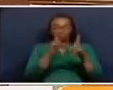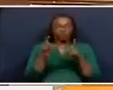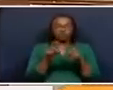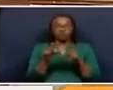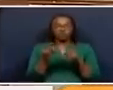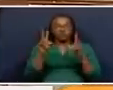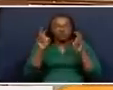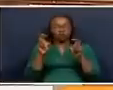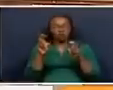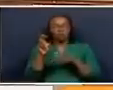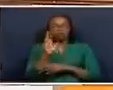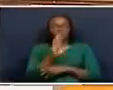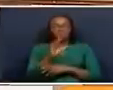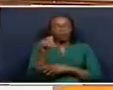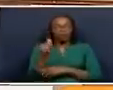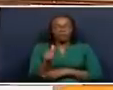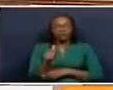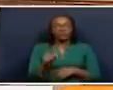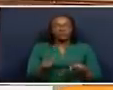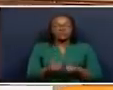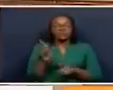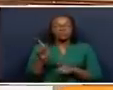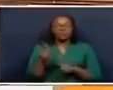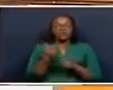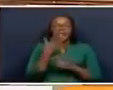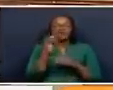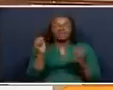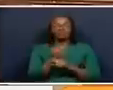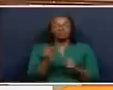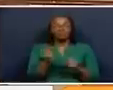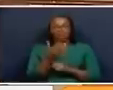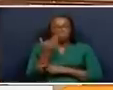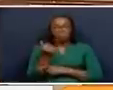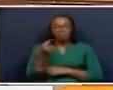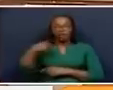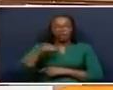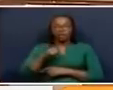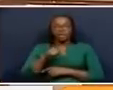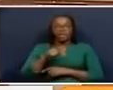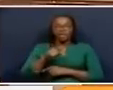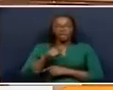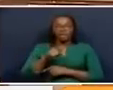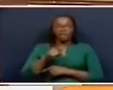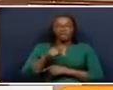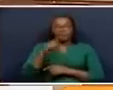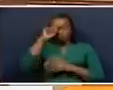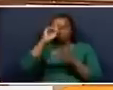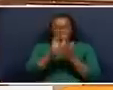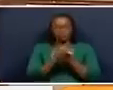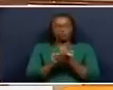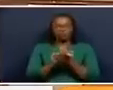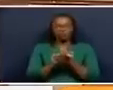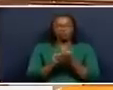talk about a lot. And because they have not interrogated them, and because of where we place leadership in this country, we believe our leaders know everything. We